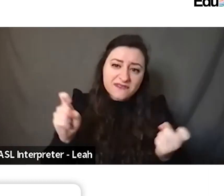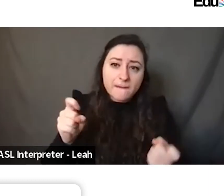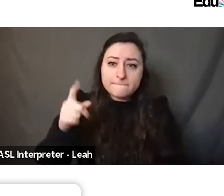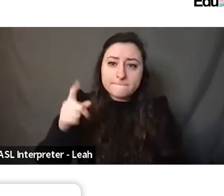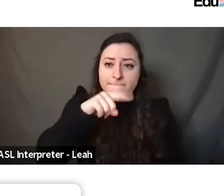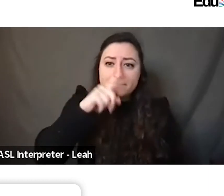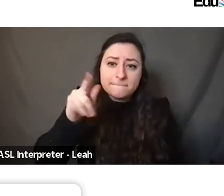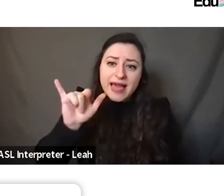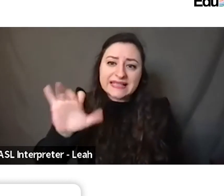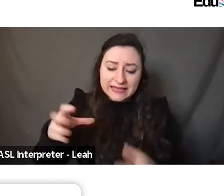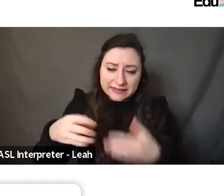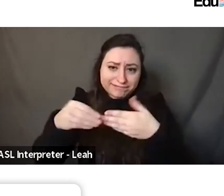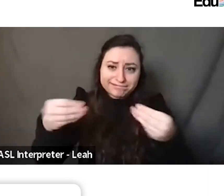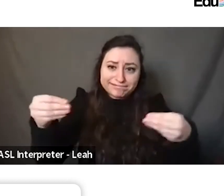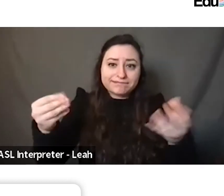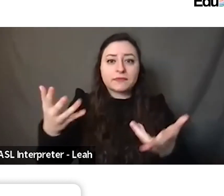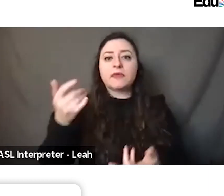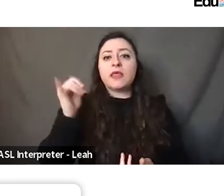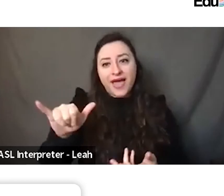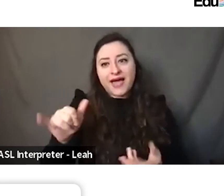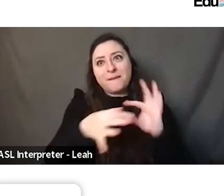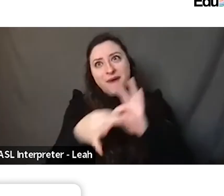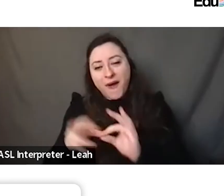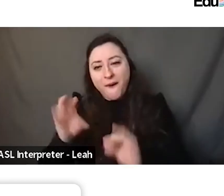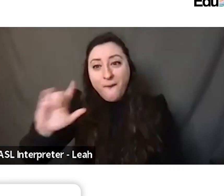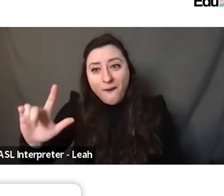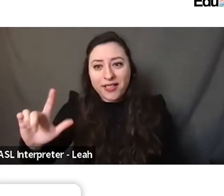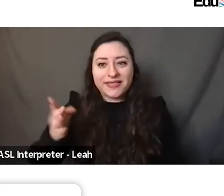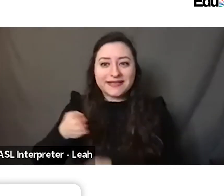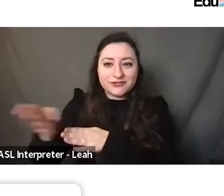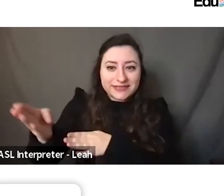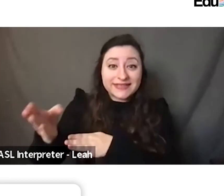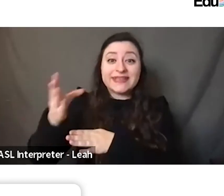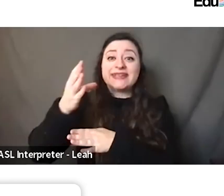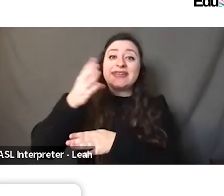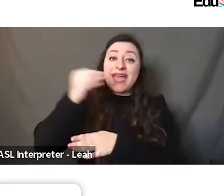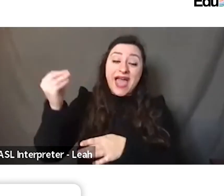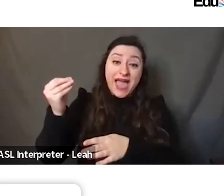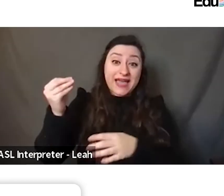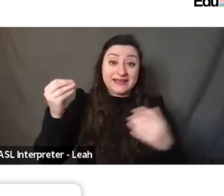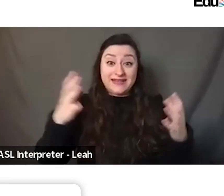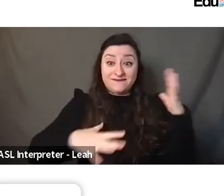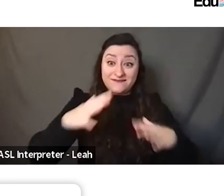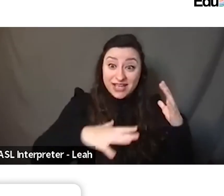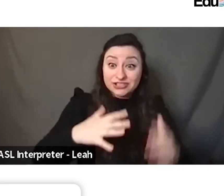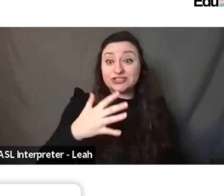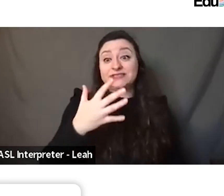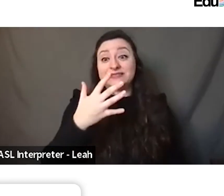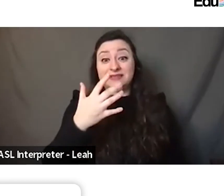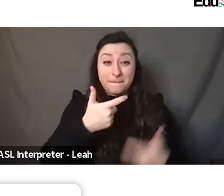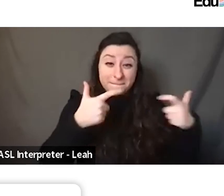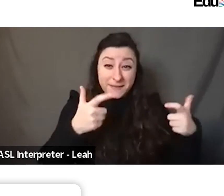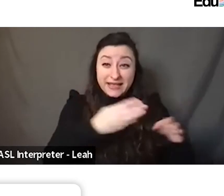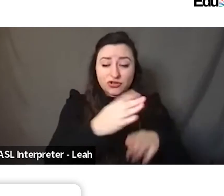petroleum-based product, which is part of this large oil industry. And of course, the only industry bigger than fashion and pollution is the oil industry. So